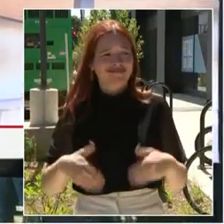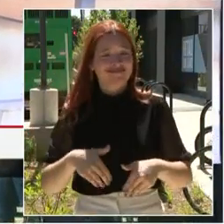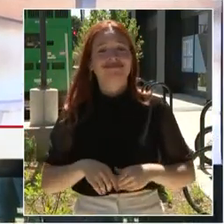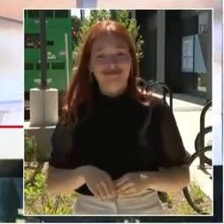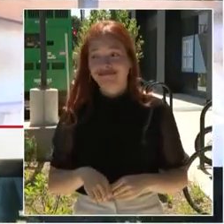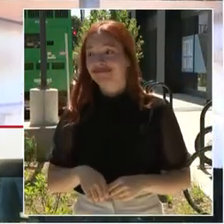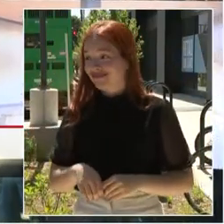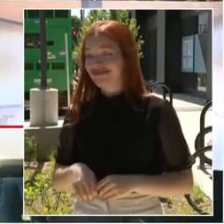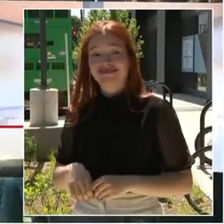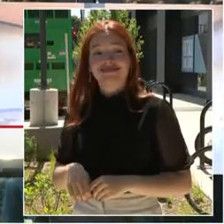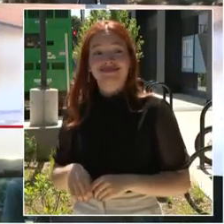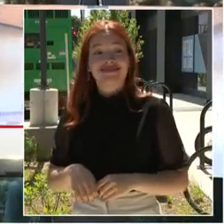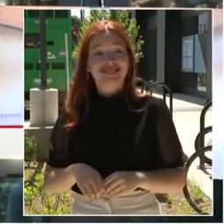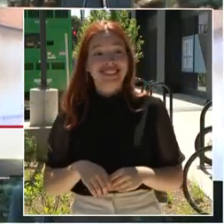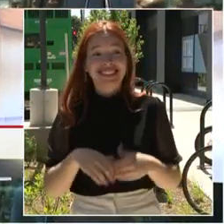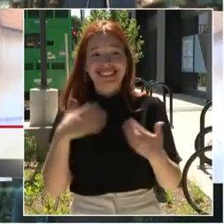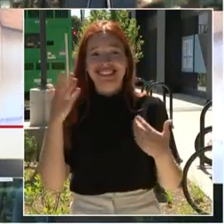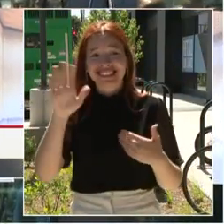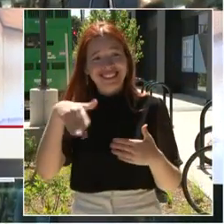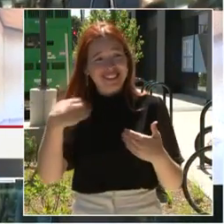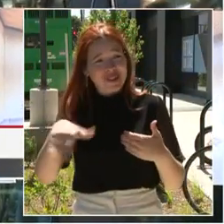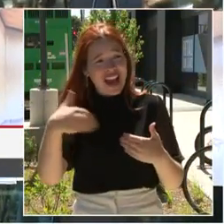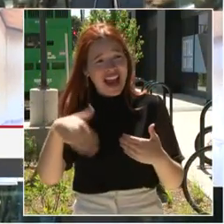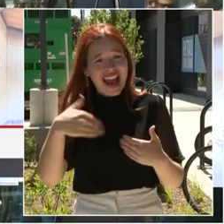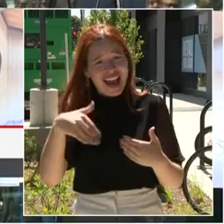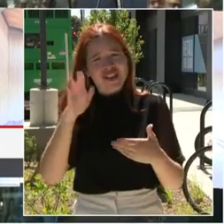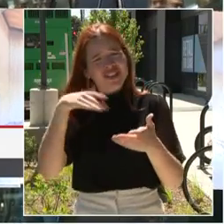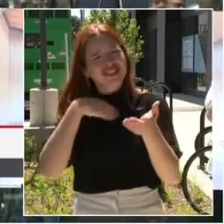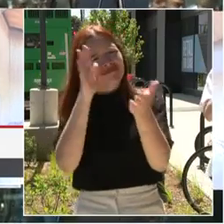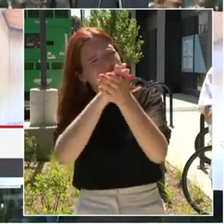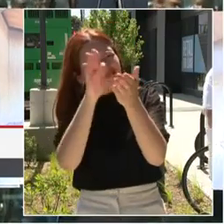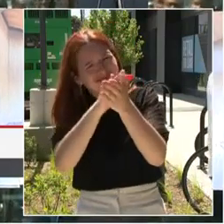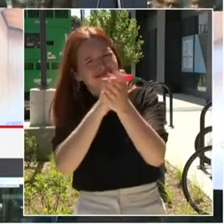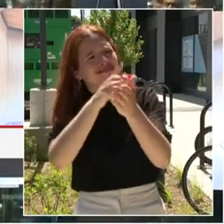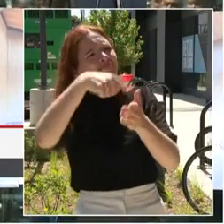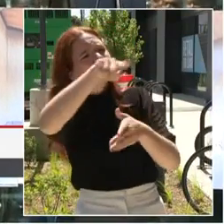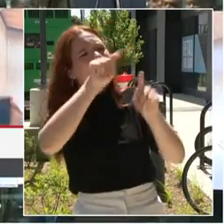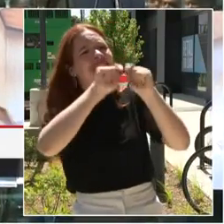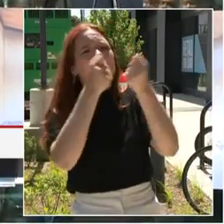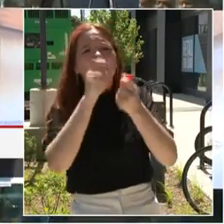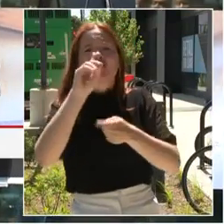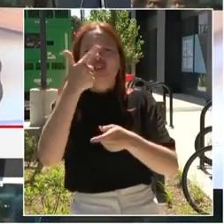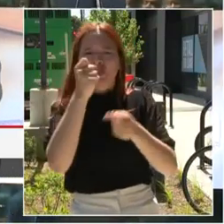hardworking men and women of the DC Department of General Services. Make some noise if you're out there.